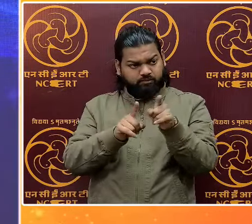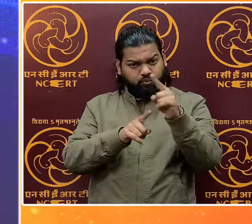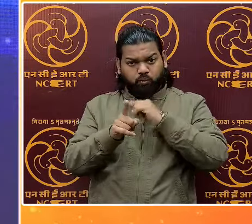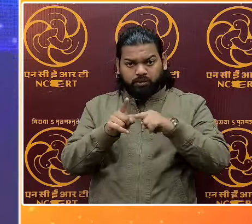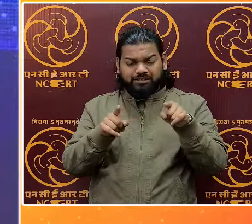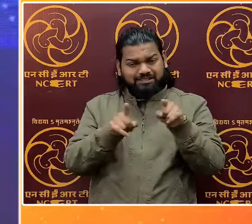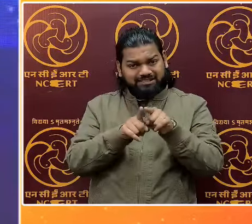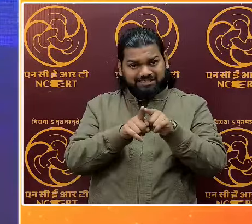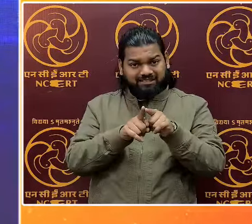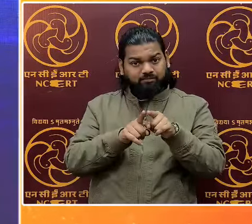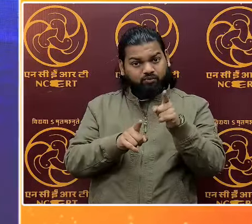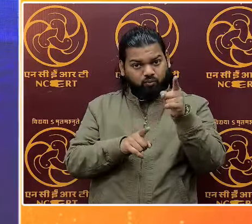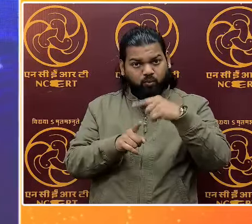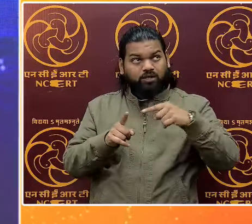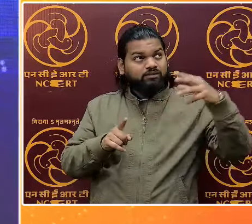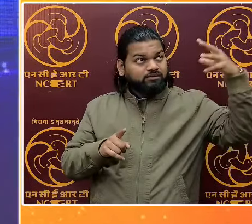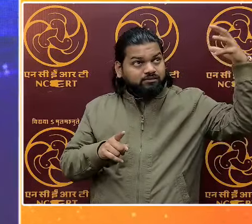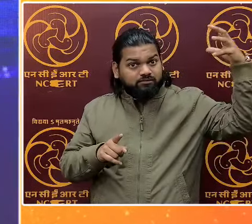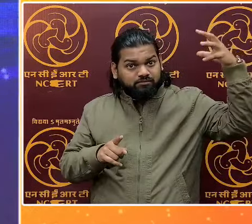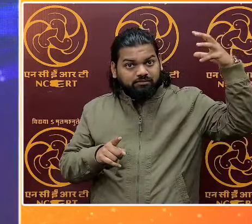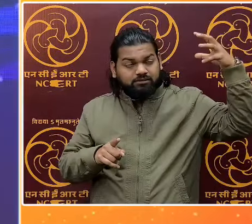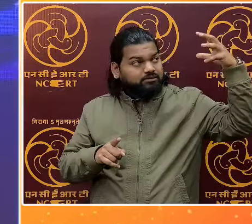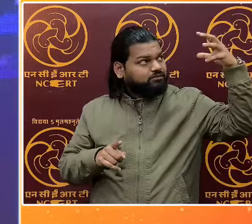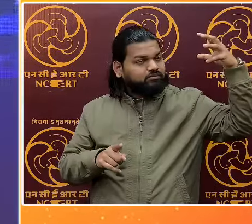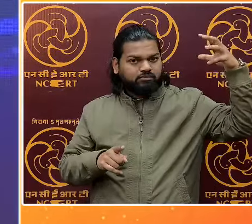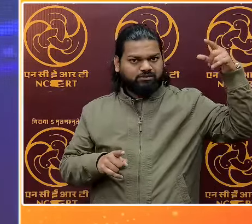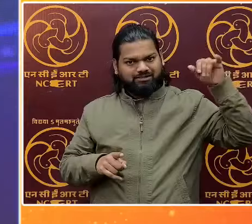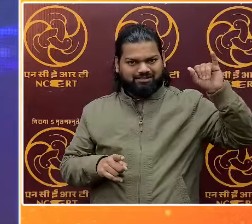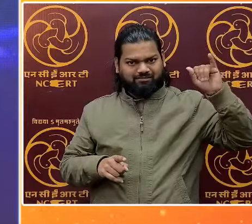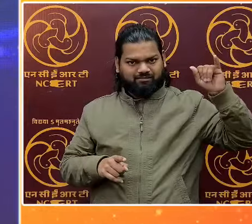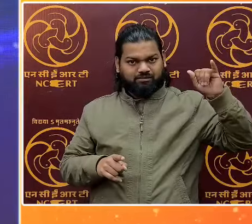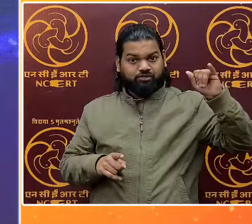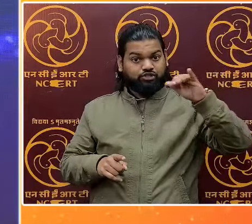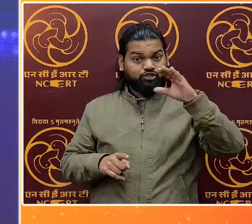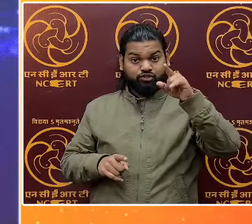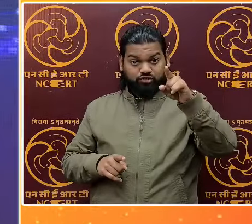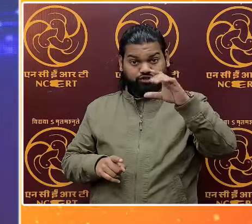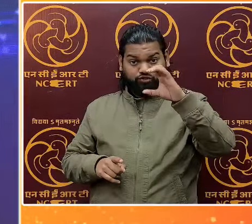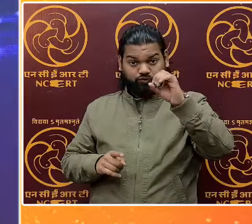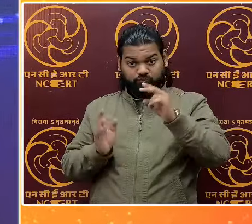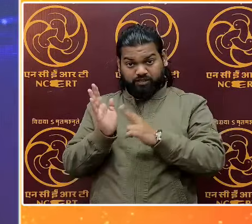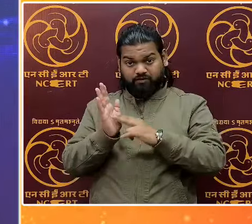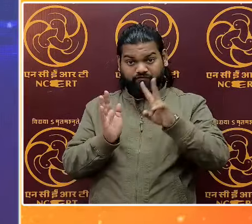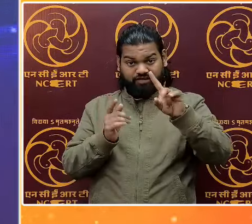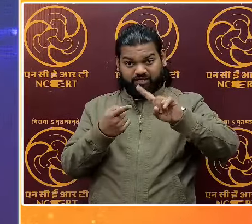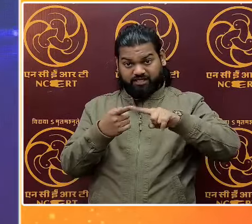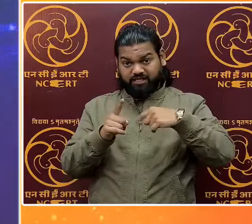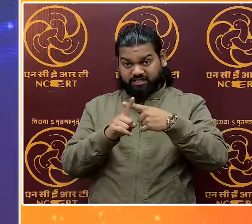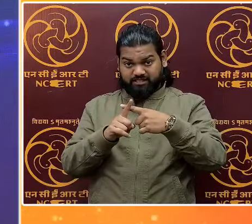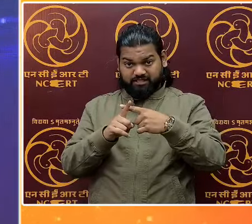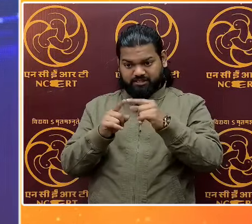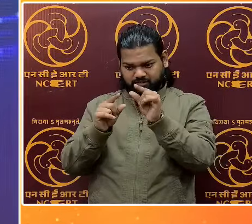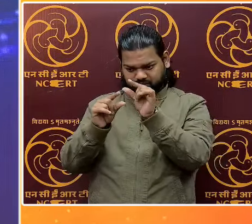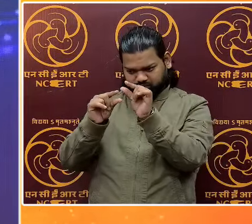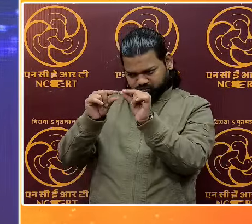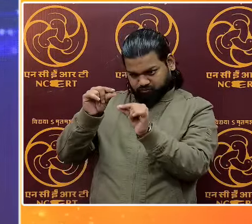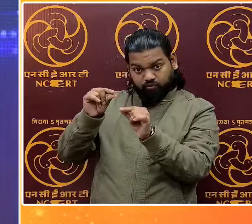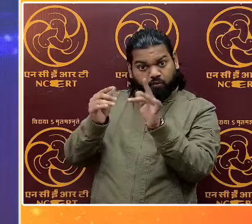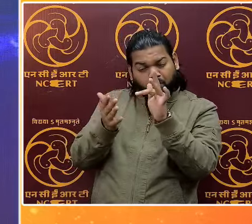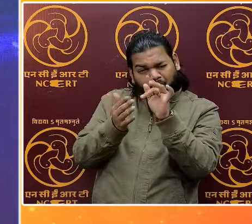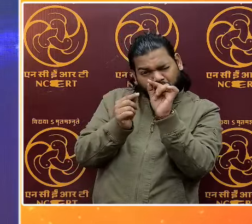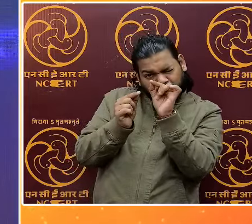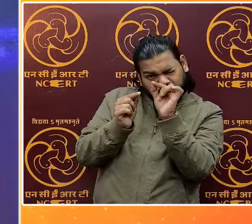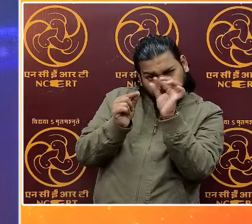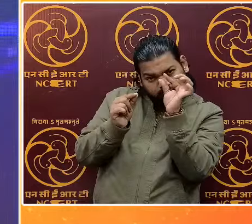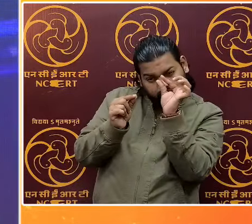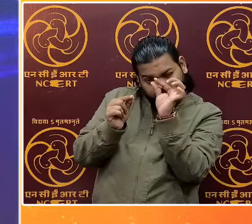have sun as a reference and you can bring in a convex lens. When light ray passes through it, you see a point, and